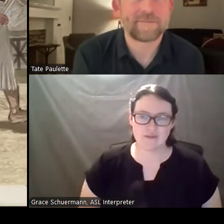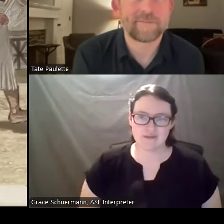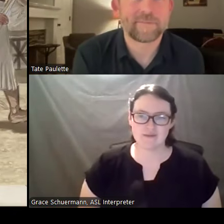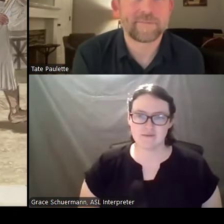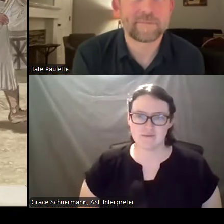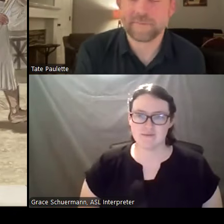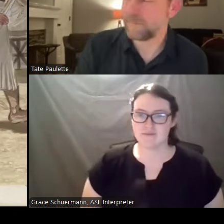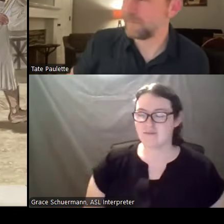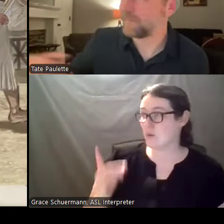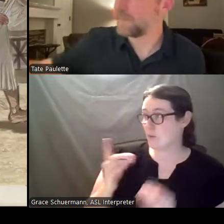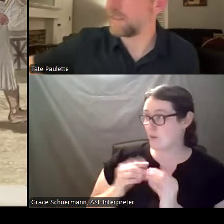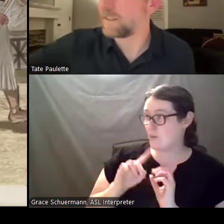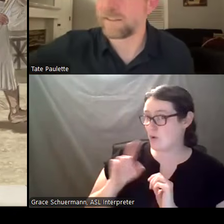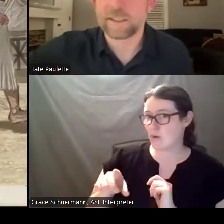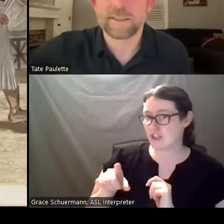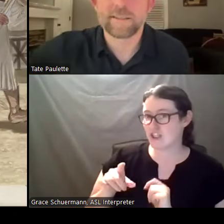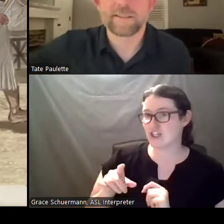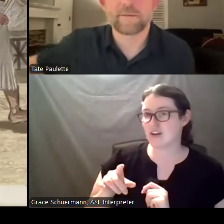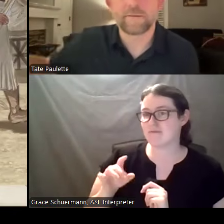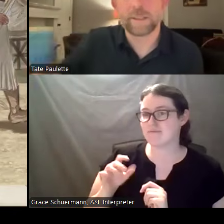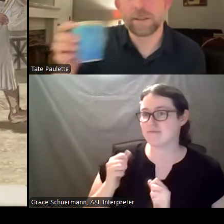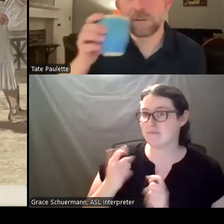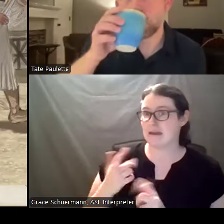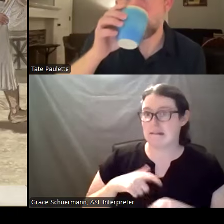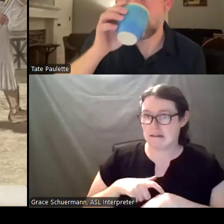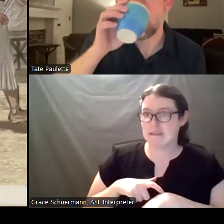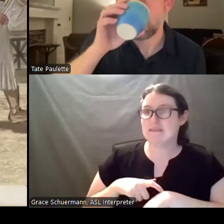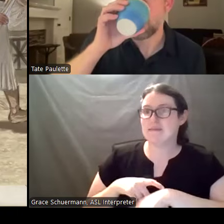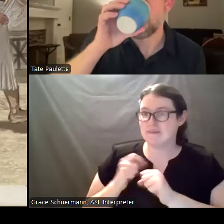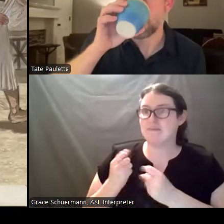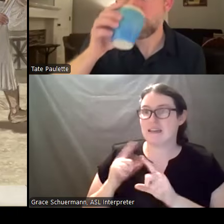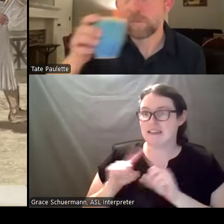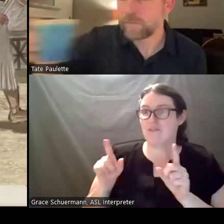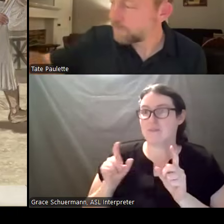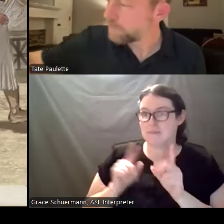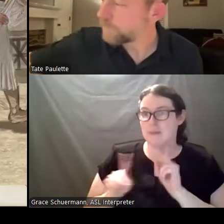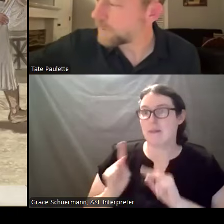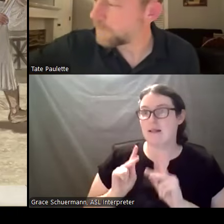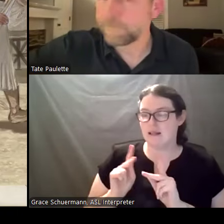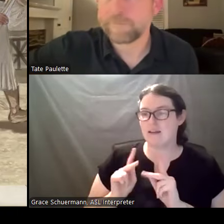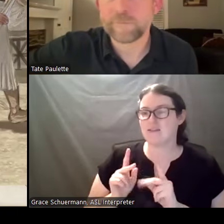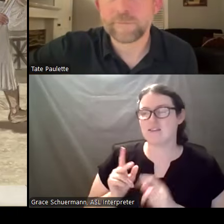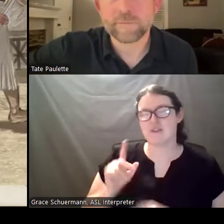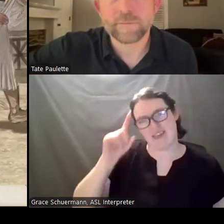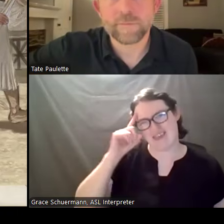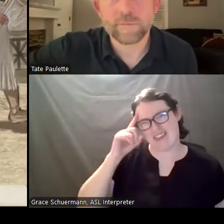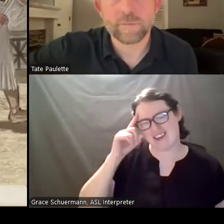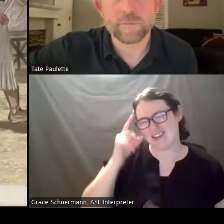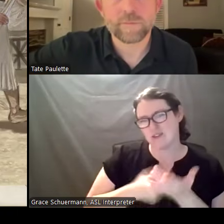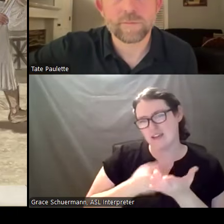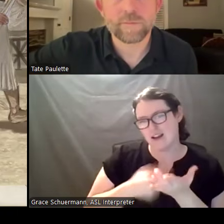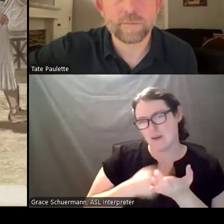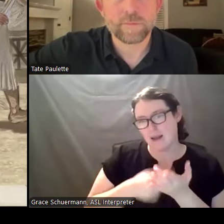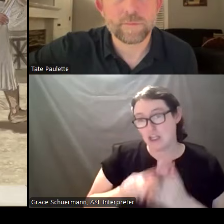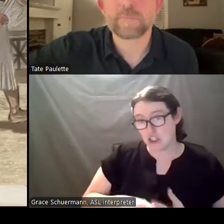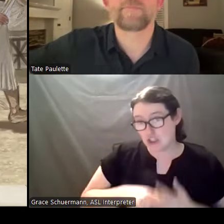well, I have another one that has been asked in quite a few times in quite a few different ways, which is, do we think that we're talking about the origins of